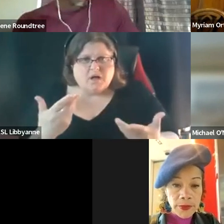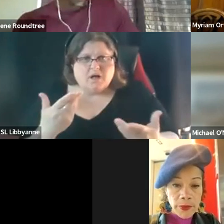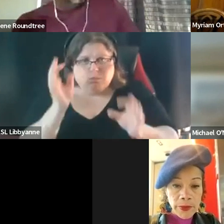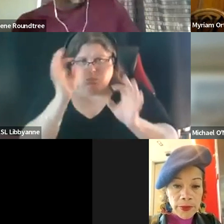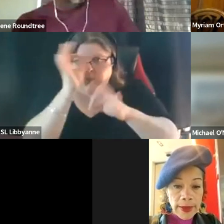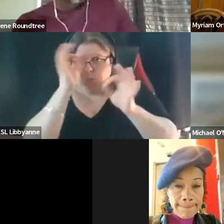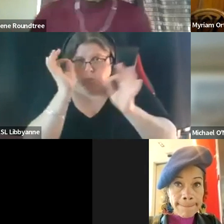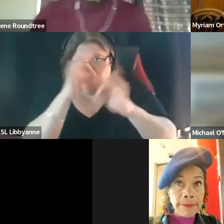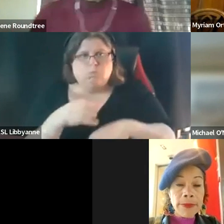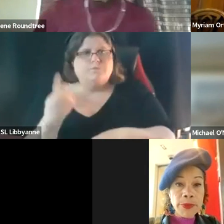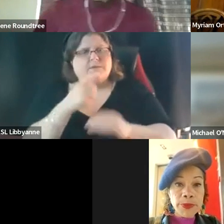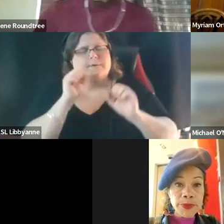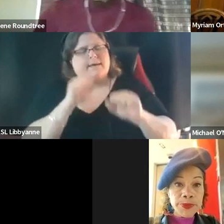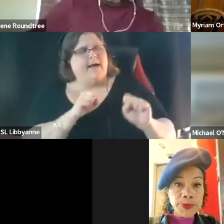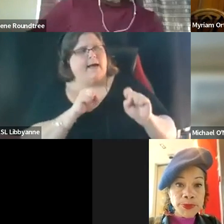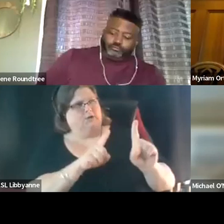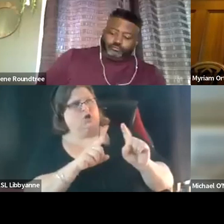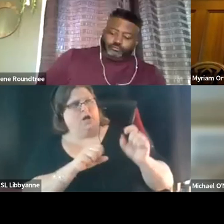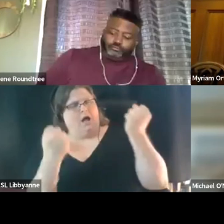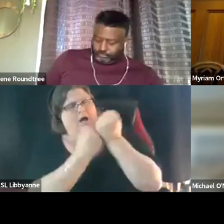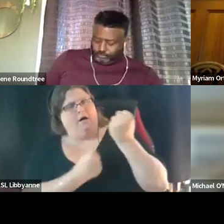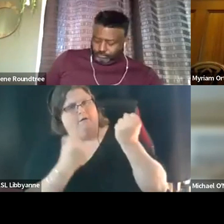do a lot of educating and advocating,